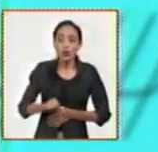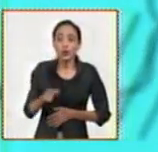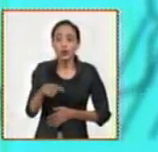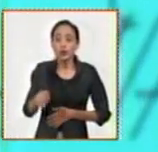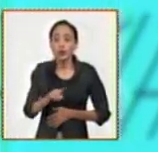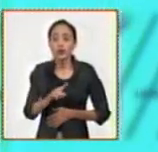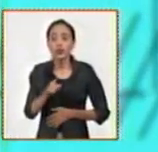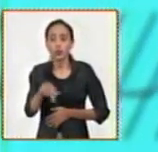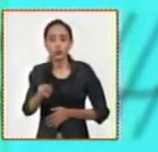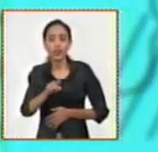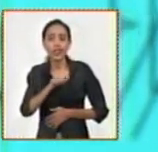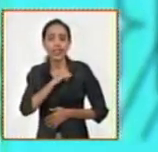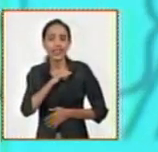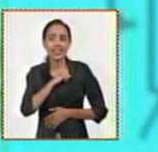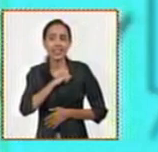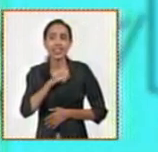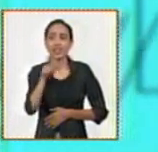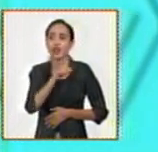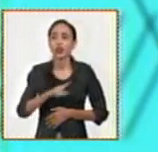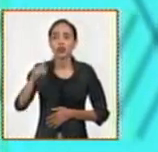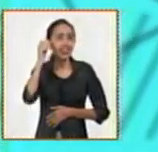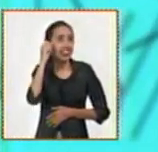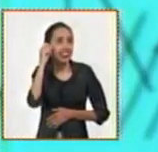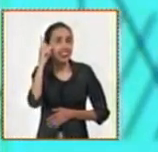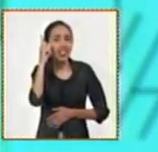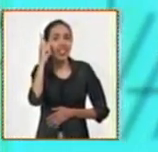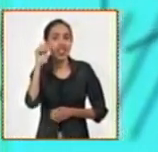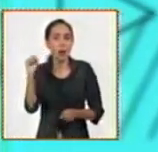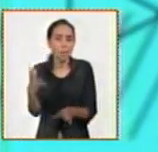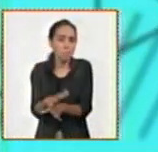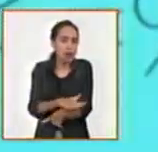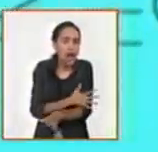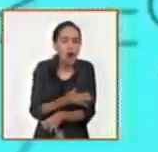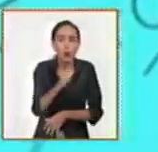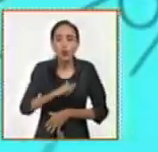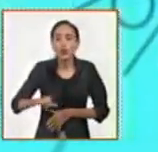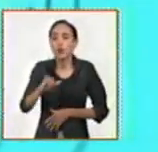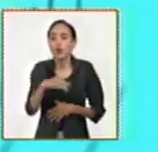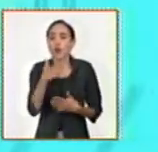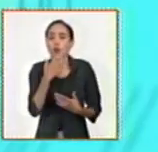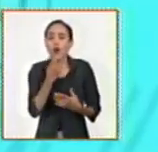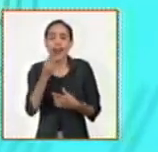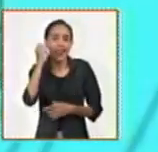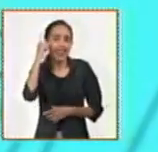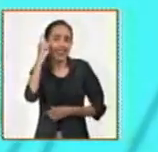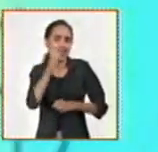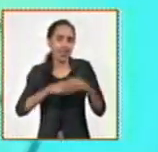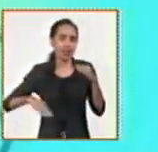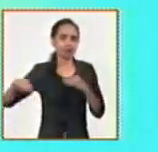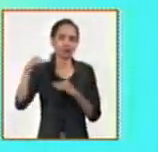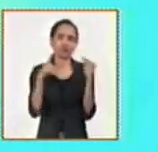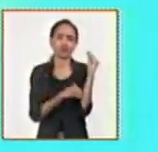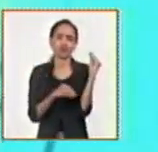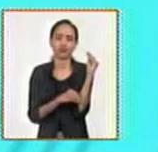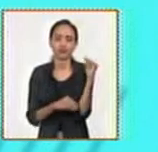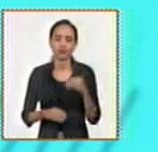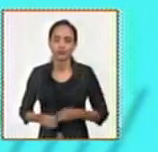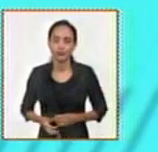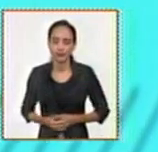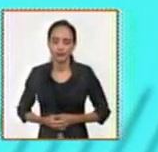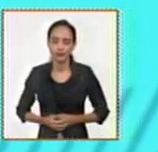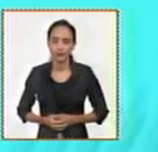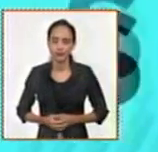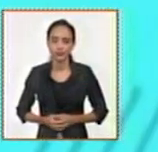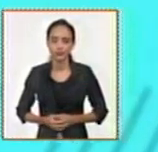you guys want to be closer to the proximity of whiteness and support white supremacist views. Esta noche por Cubavisión y nuestros canales